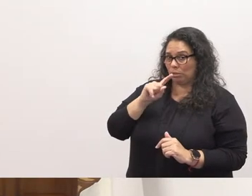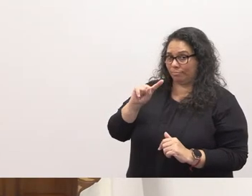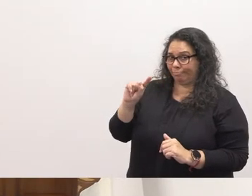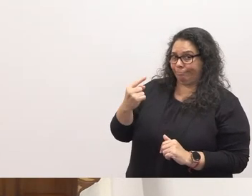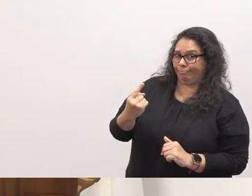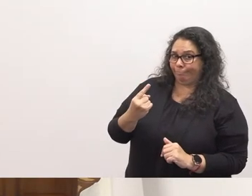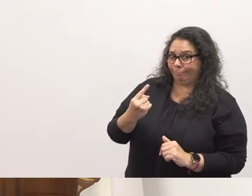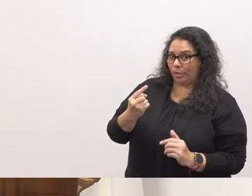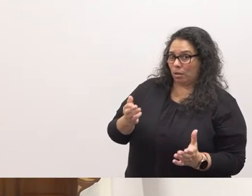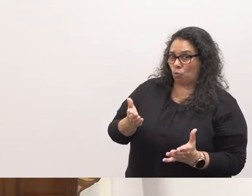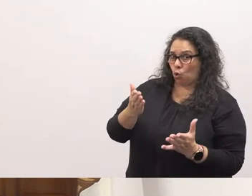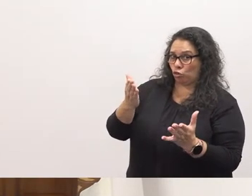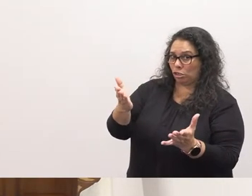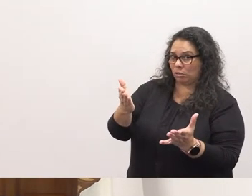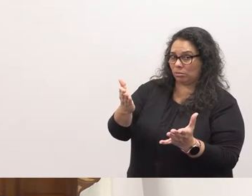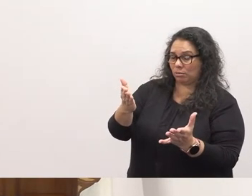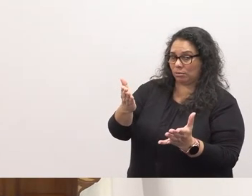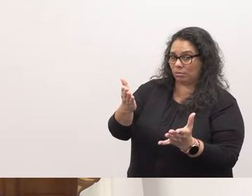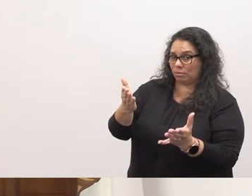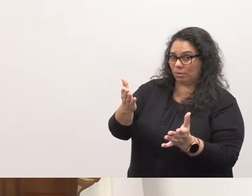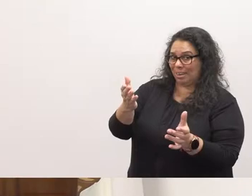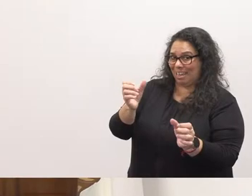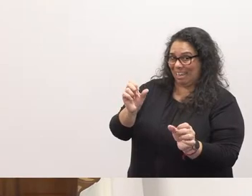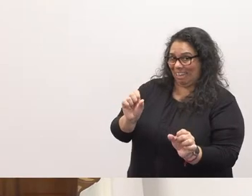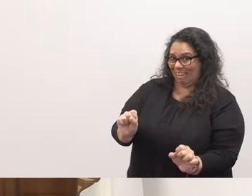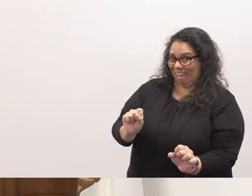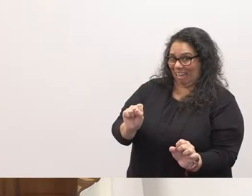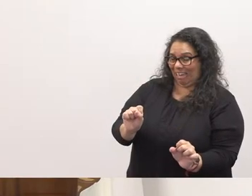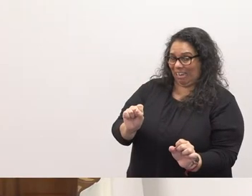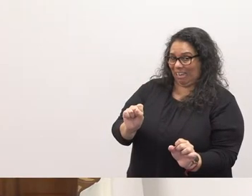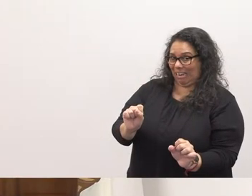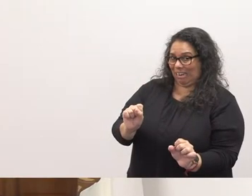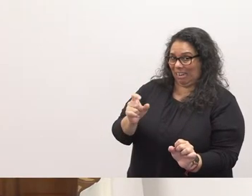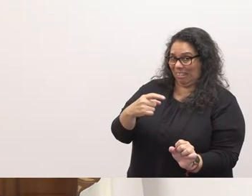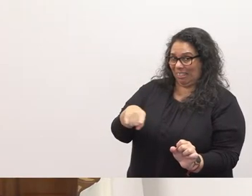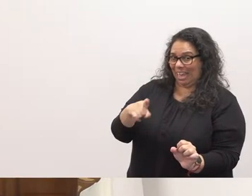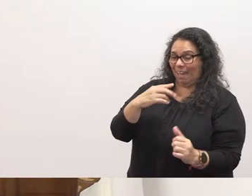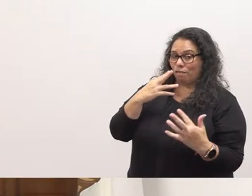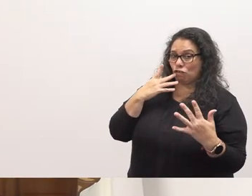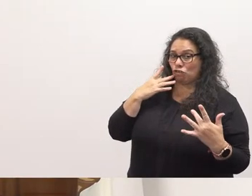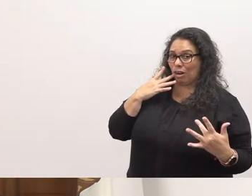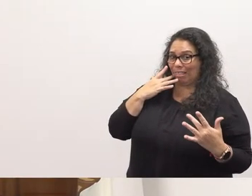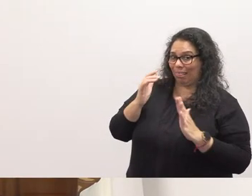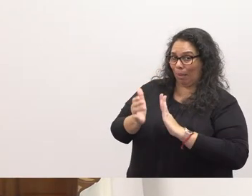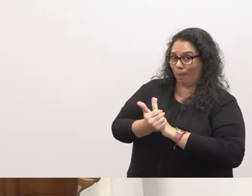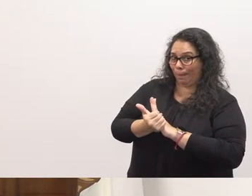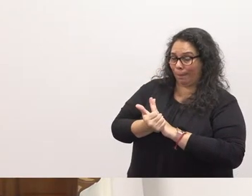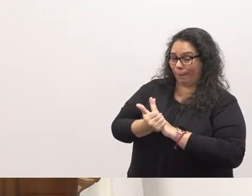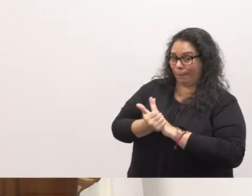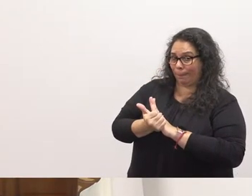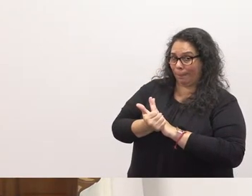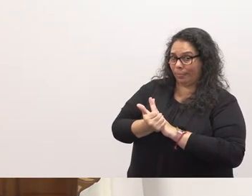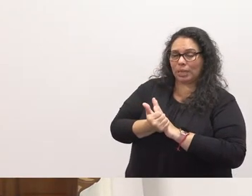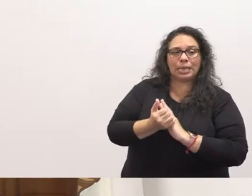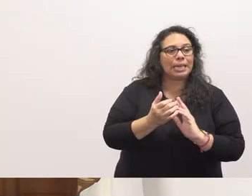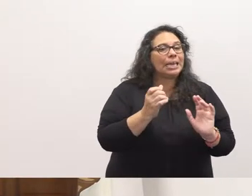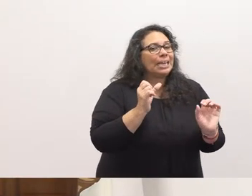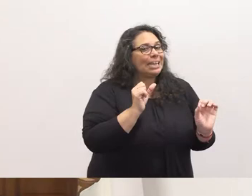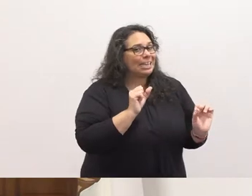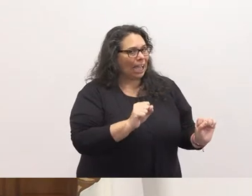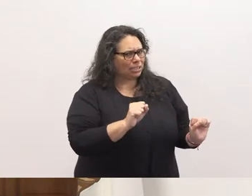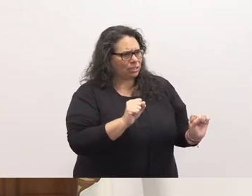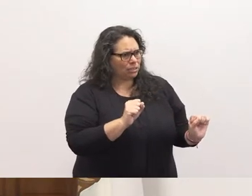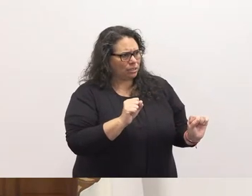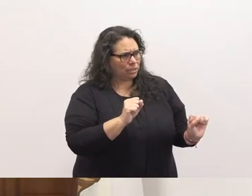motion? Can they have a friendly amendment on that? Yes. Did we make a